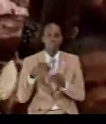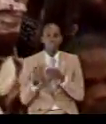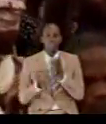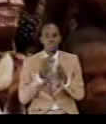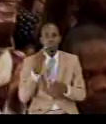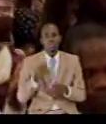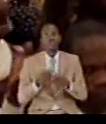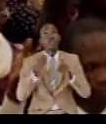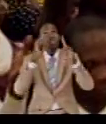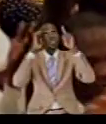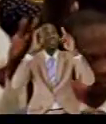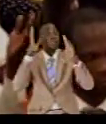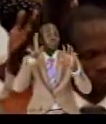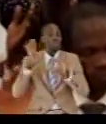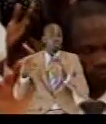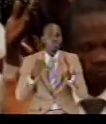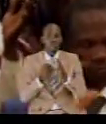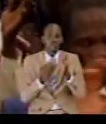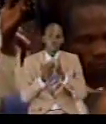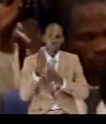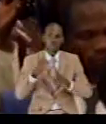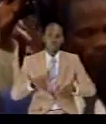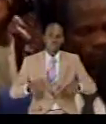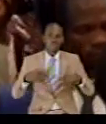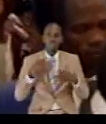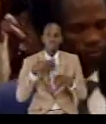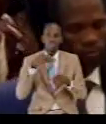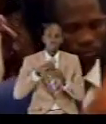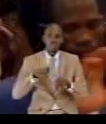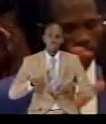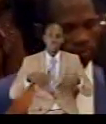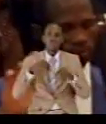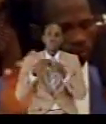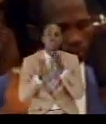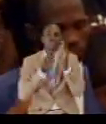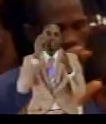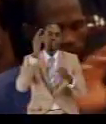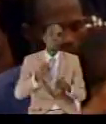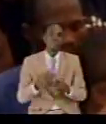do it through your life and in your life in Jesus' name.